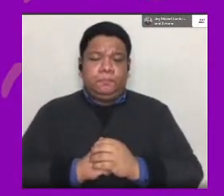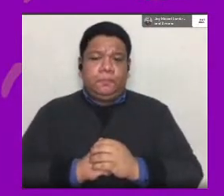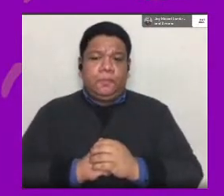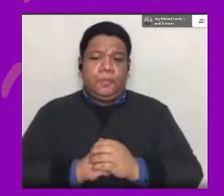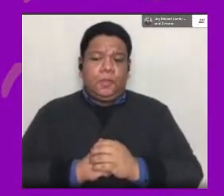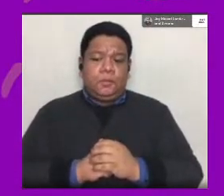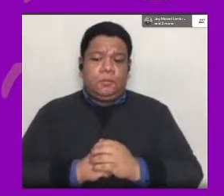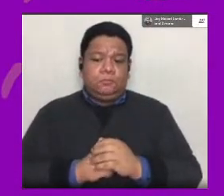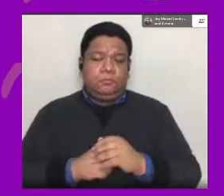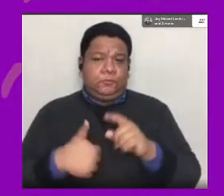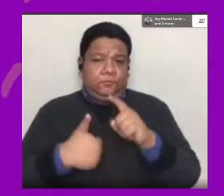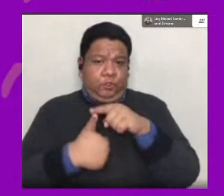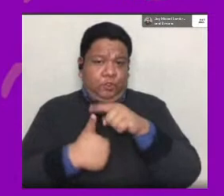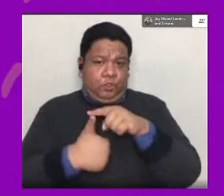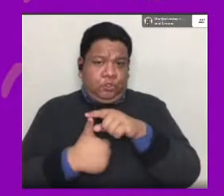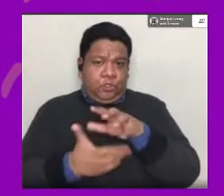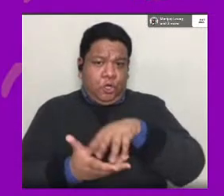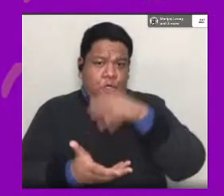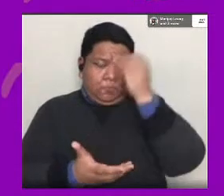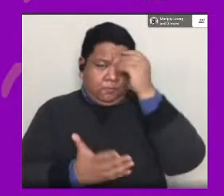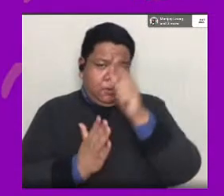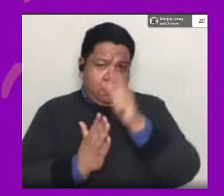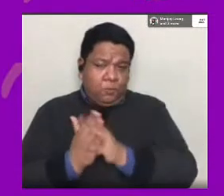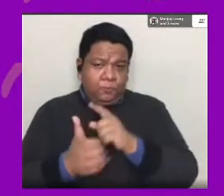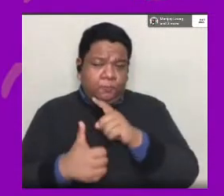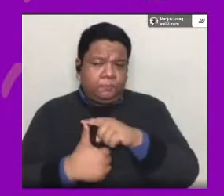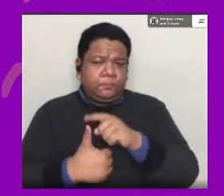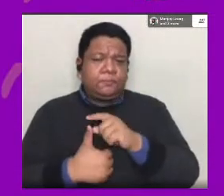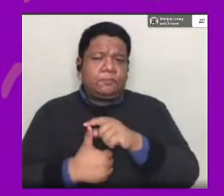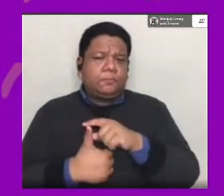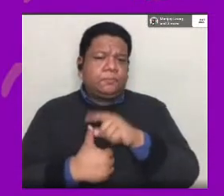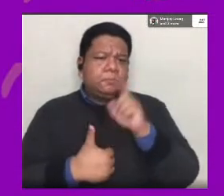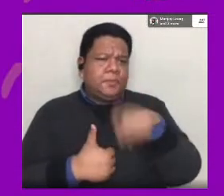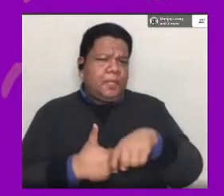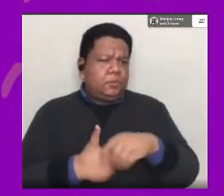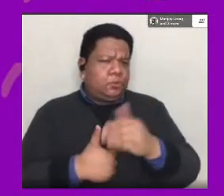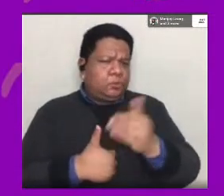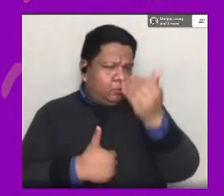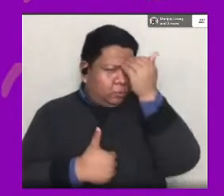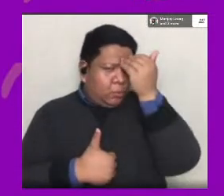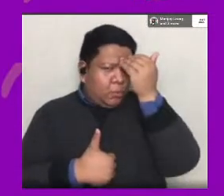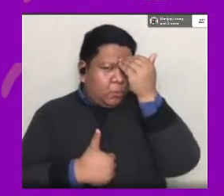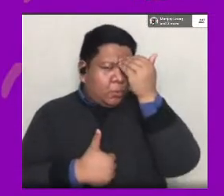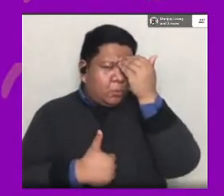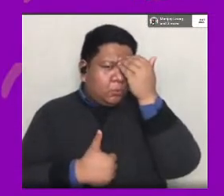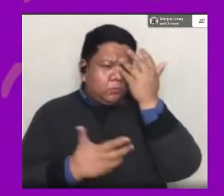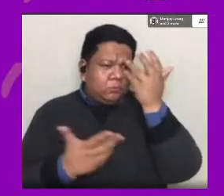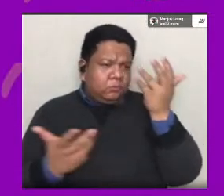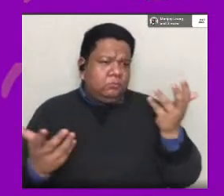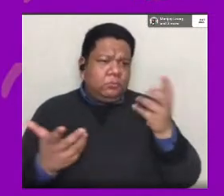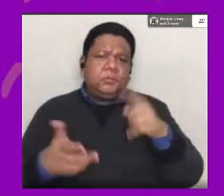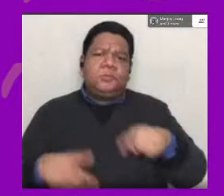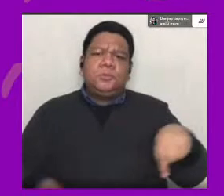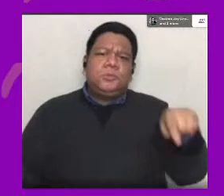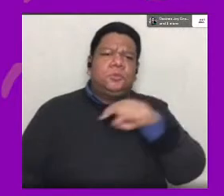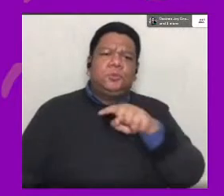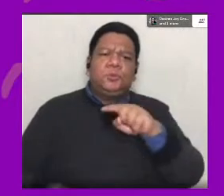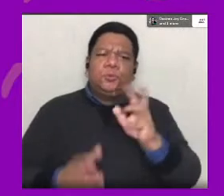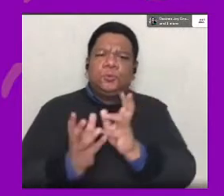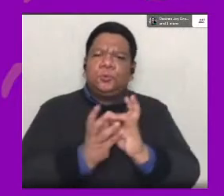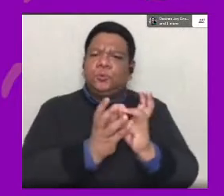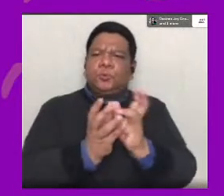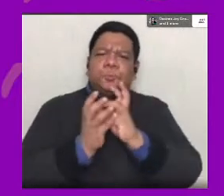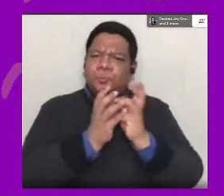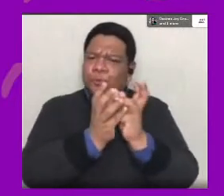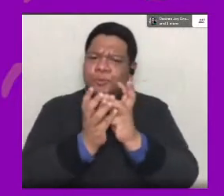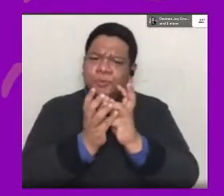Lesson 1, we must identify the ways that marginalized communities are being